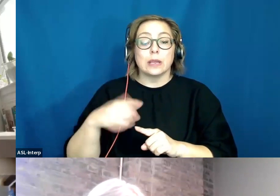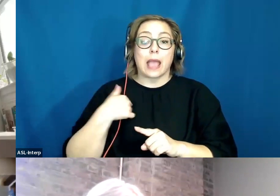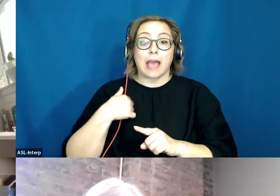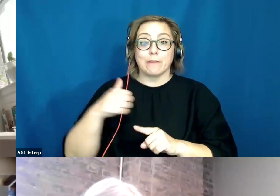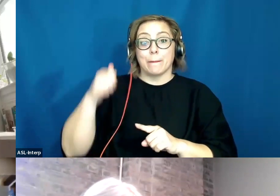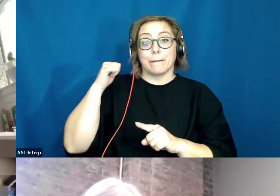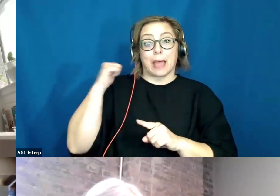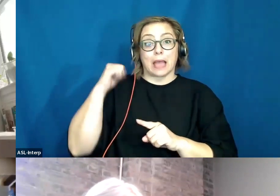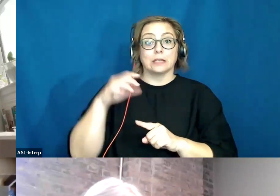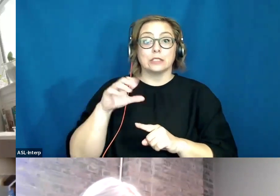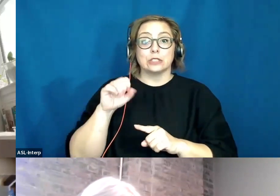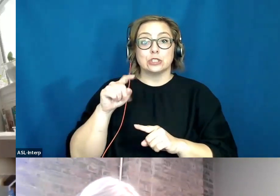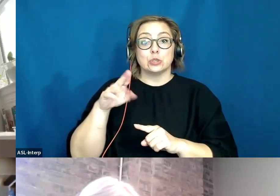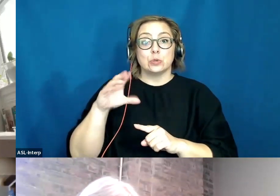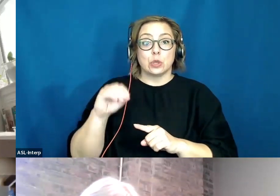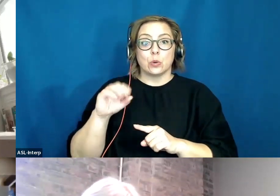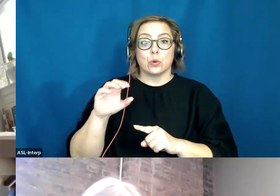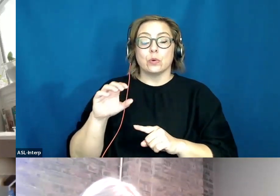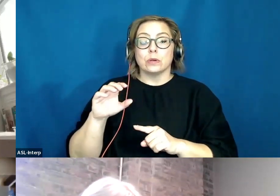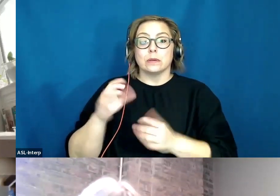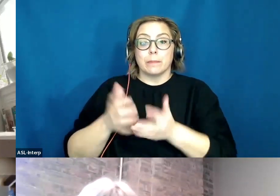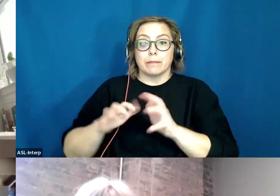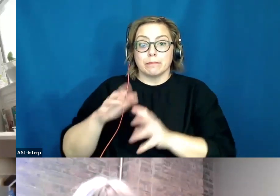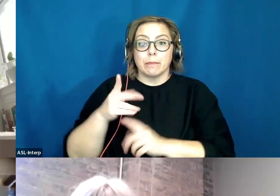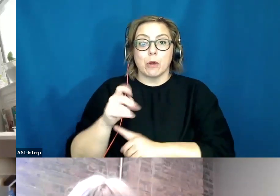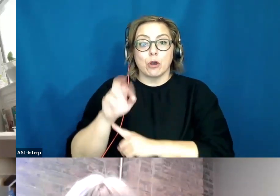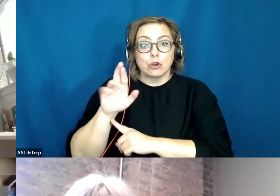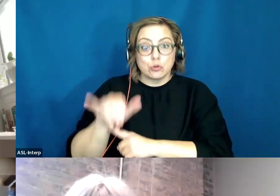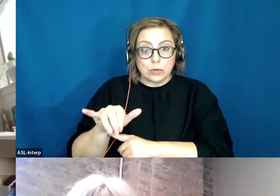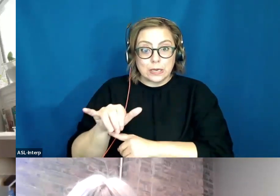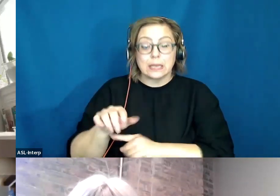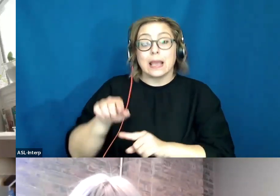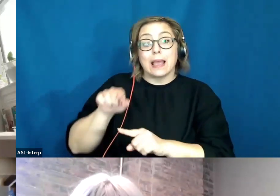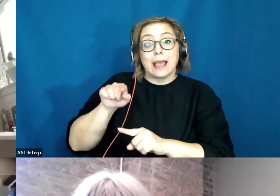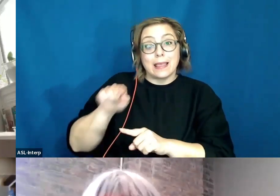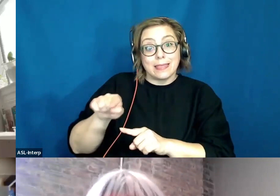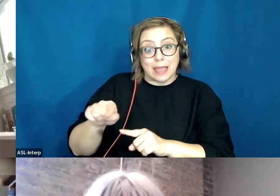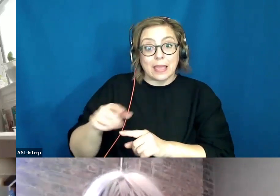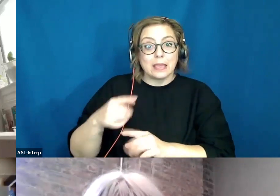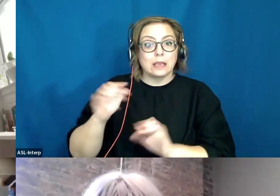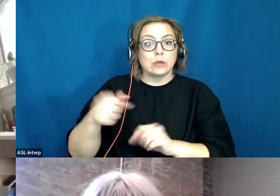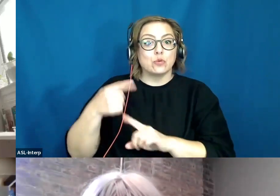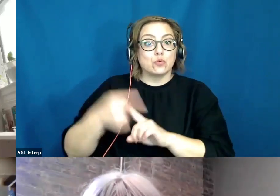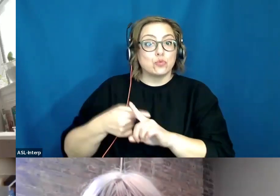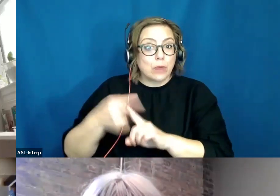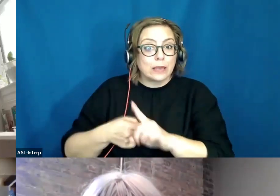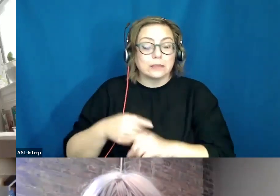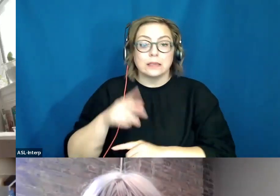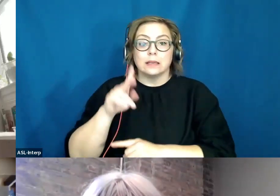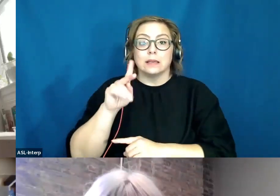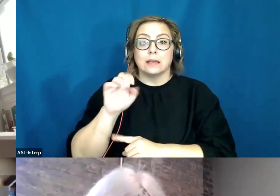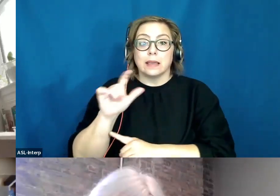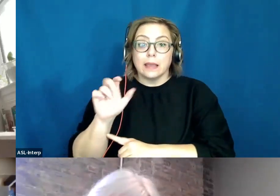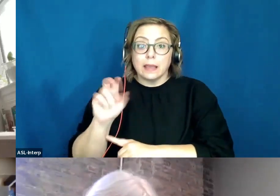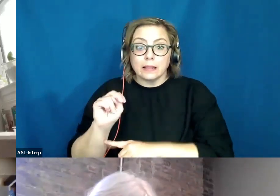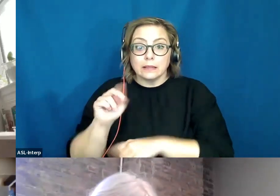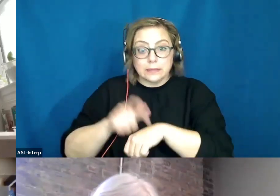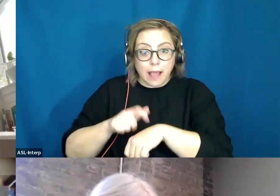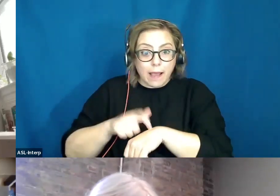back, and it's my understanding that they often rent kiln time as well, and they hold classes and things too.